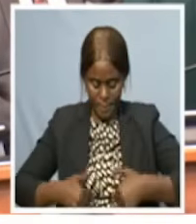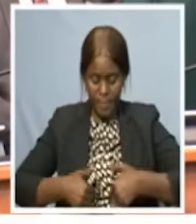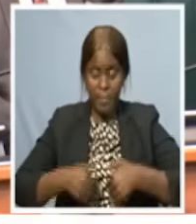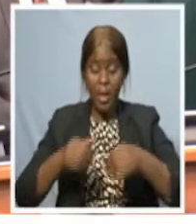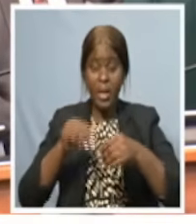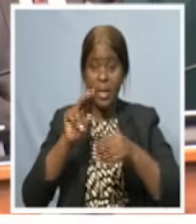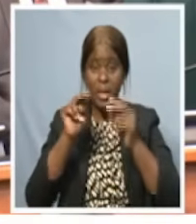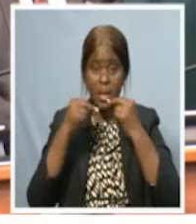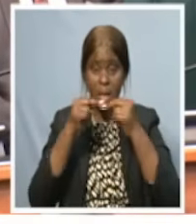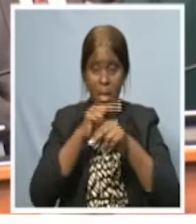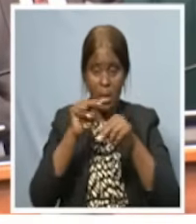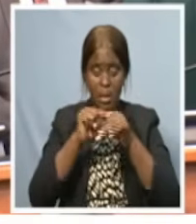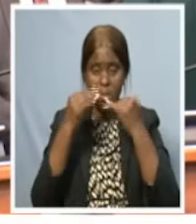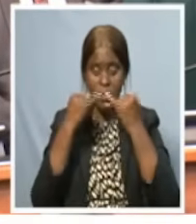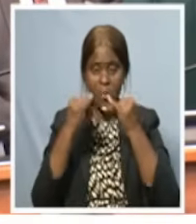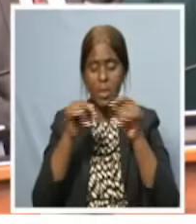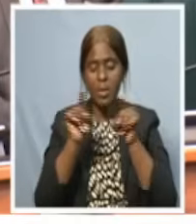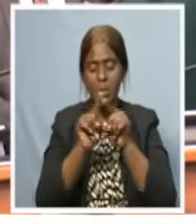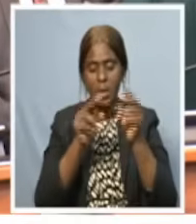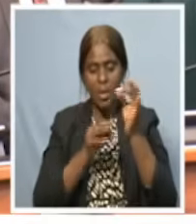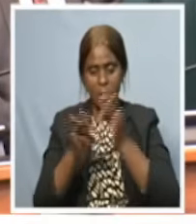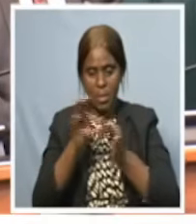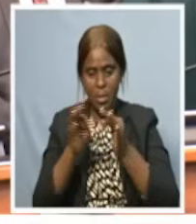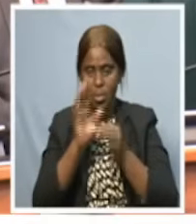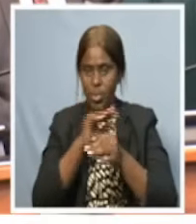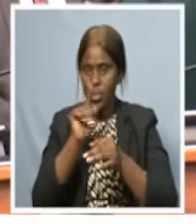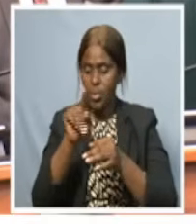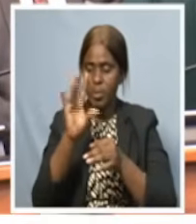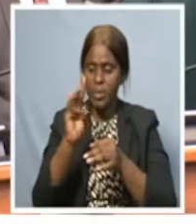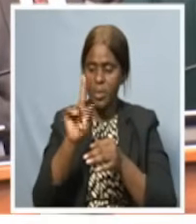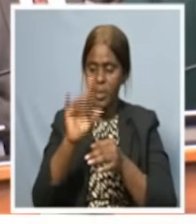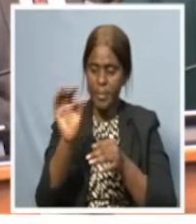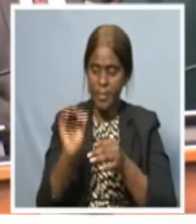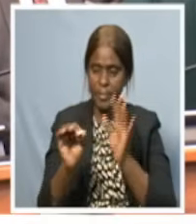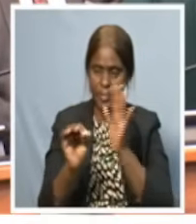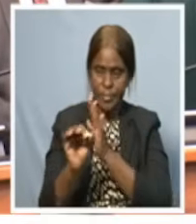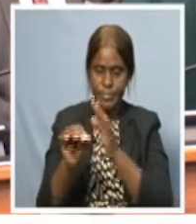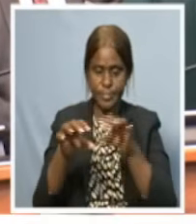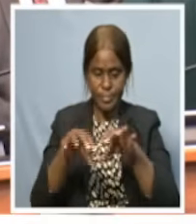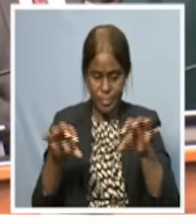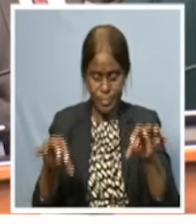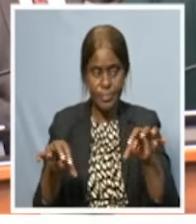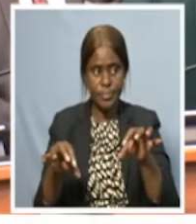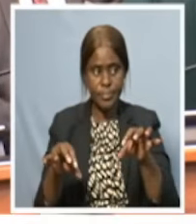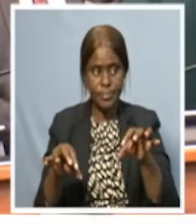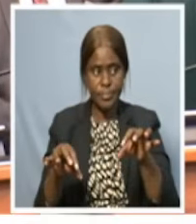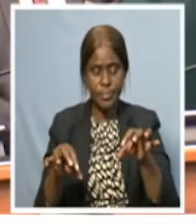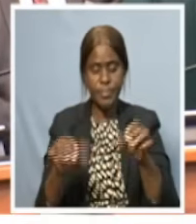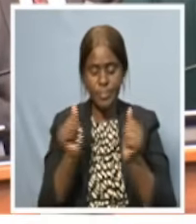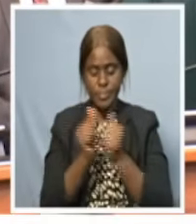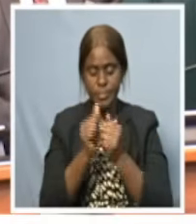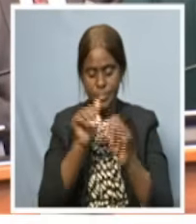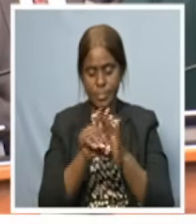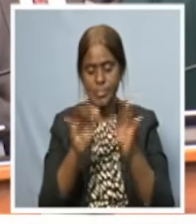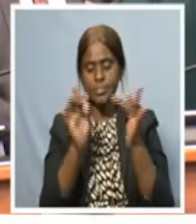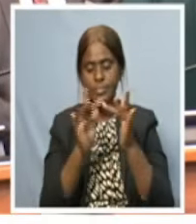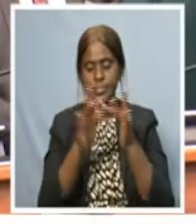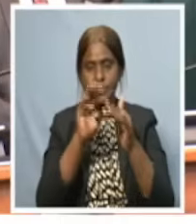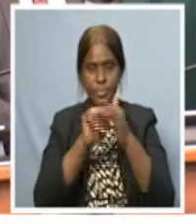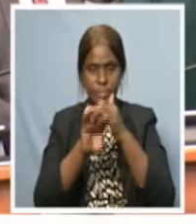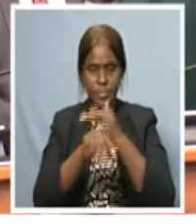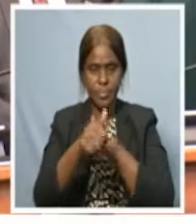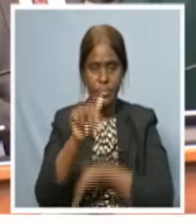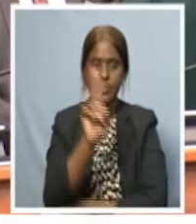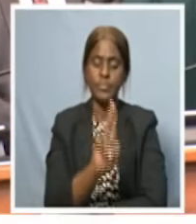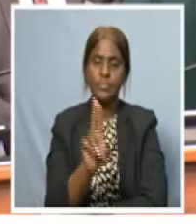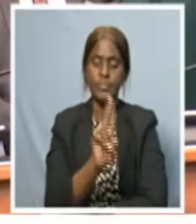Communication Technology Survey revealed that 71% of children with internet access